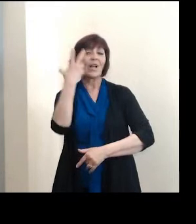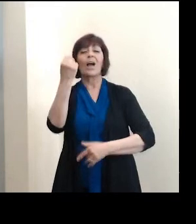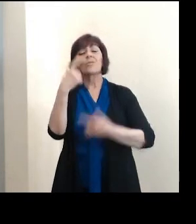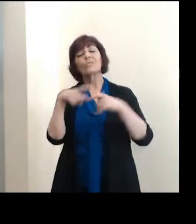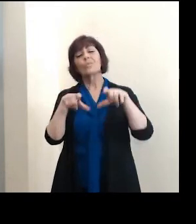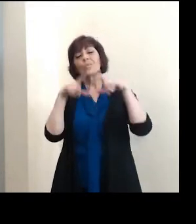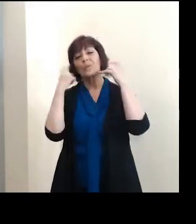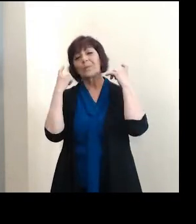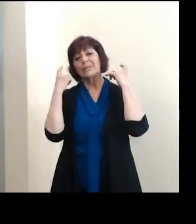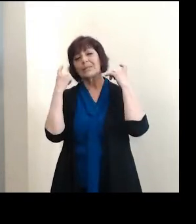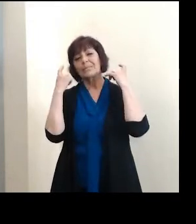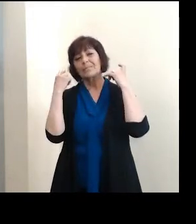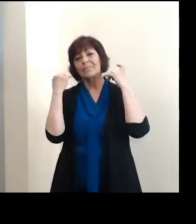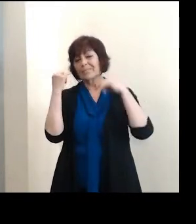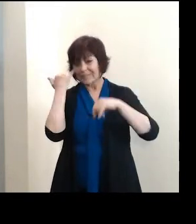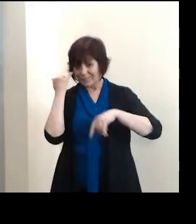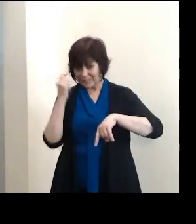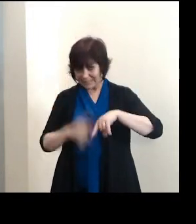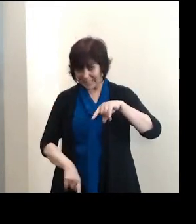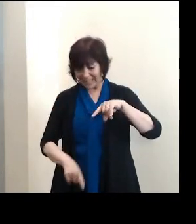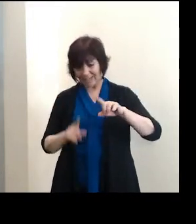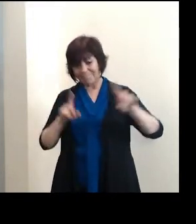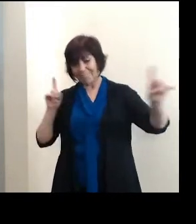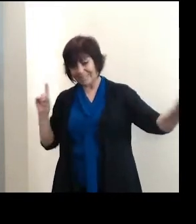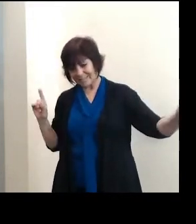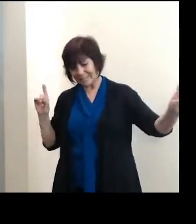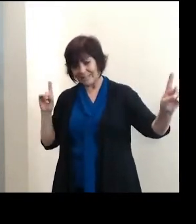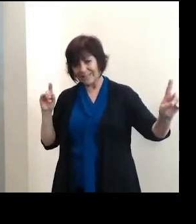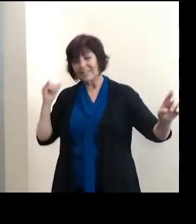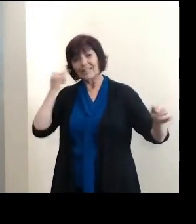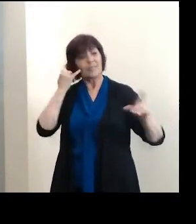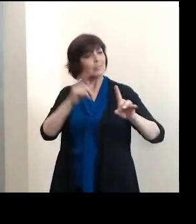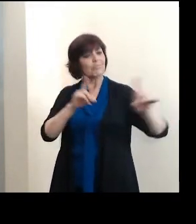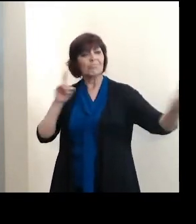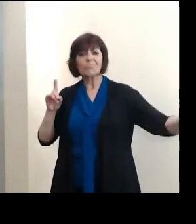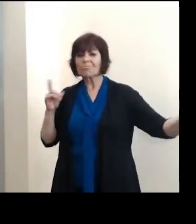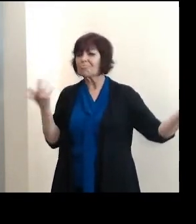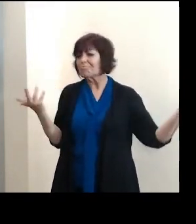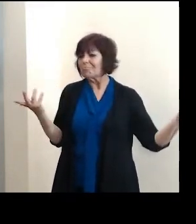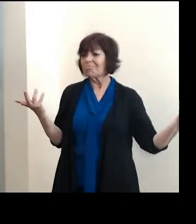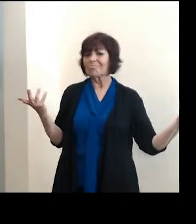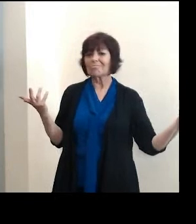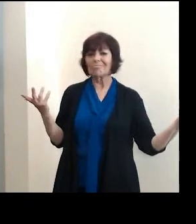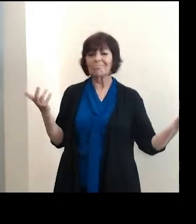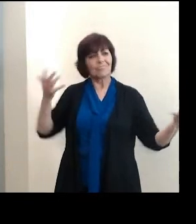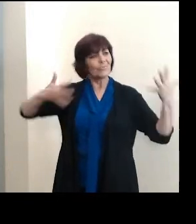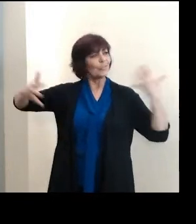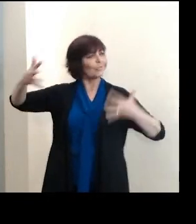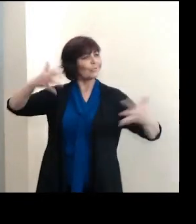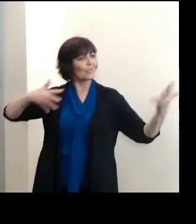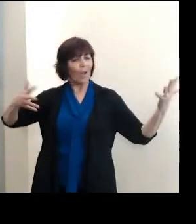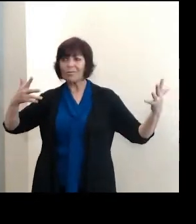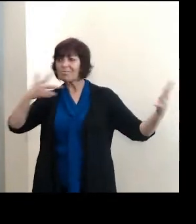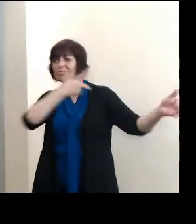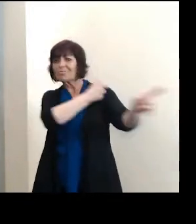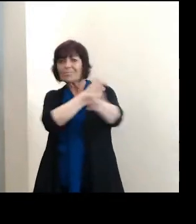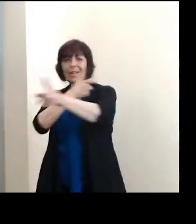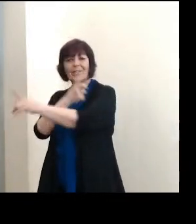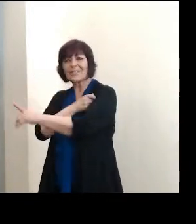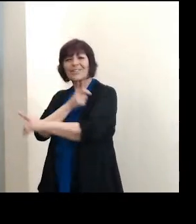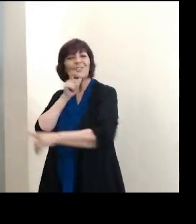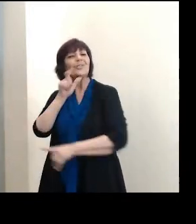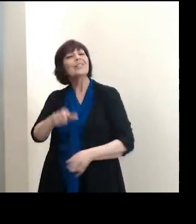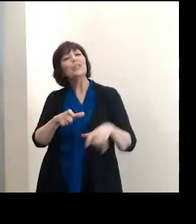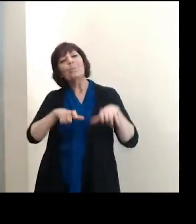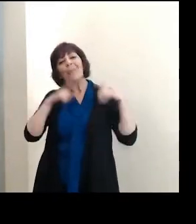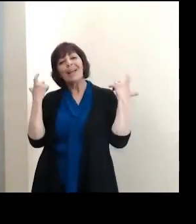mask when you cannot otherwise safely socially distant. If you can safely socially distant and you're around other people that have been vaccinated, you don't